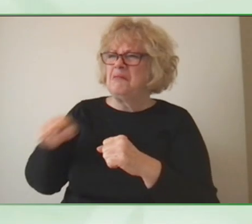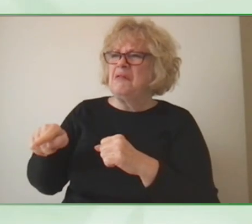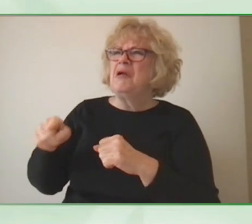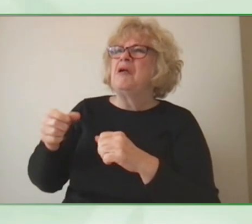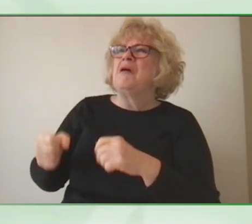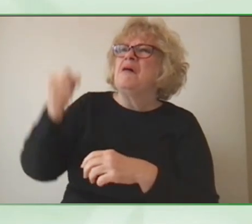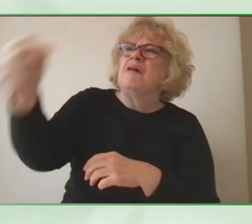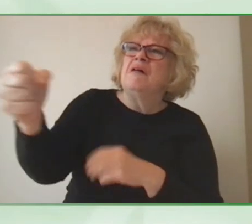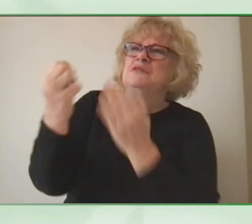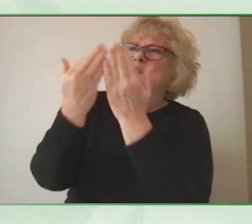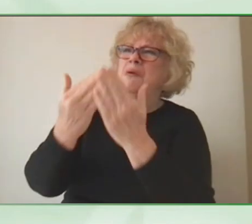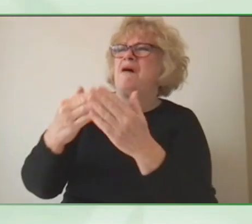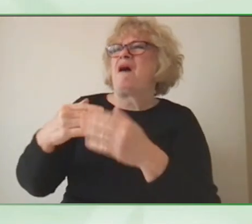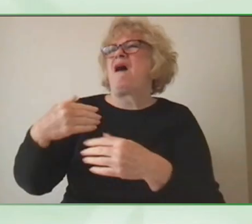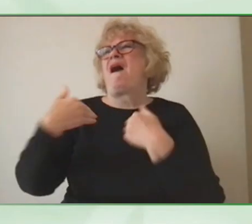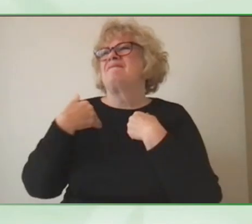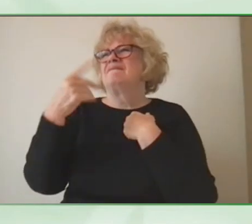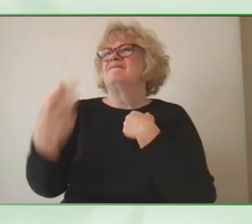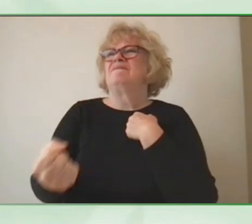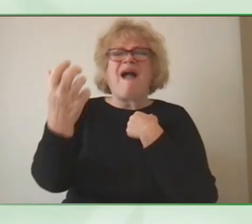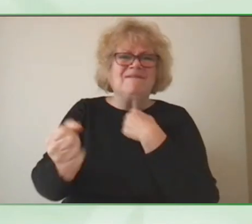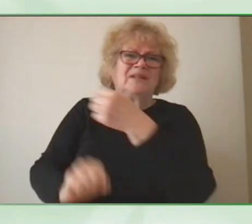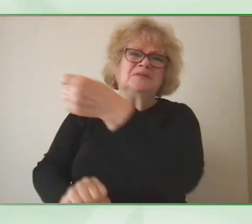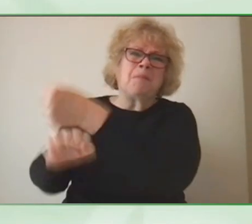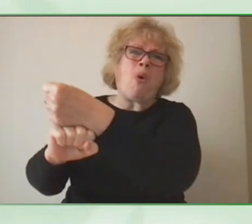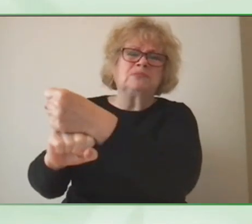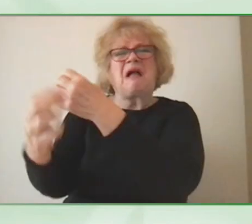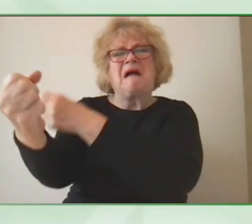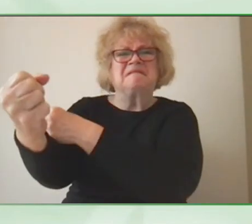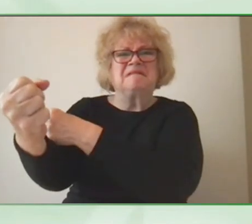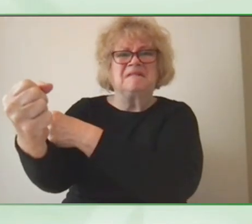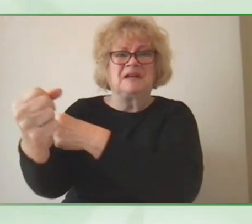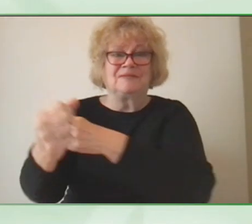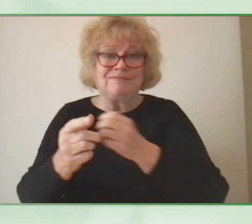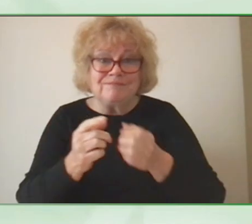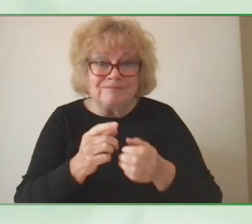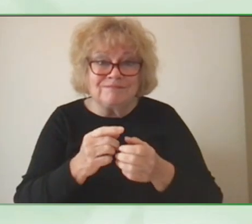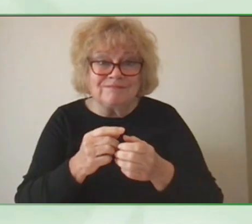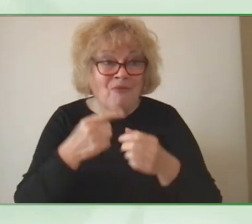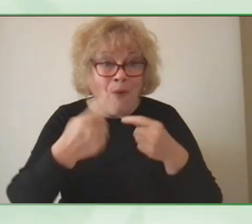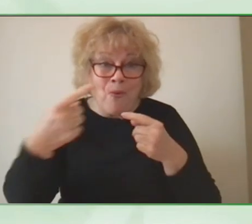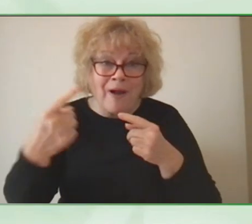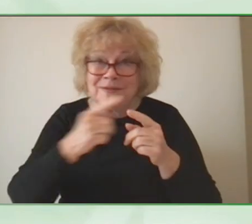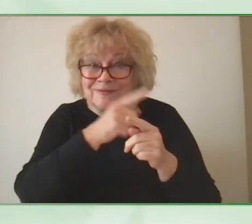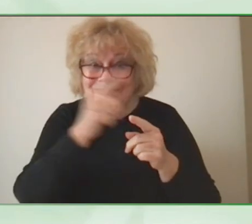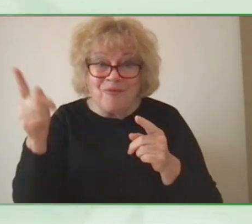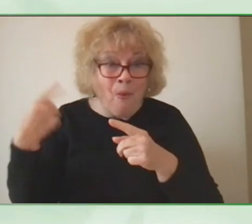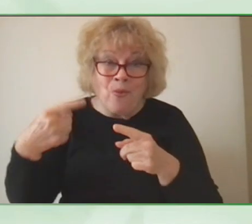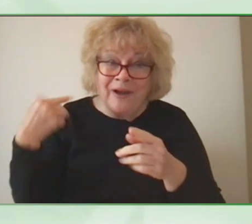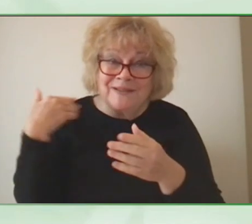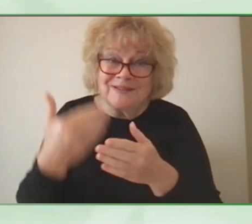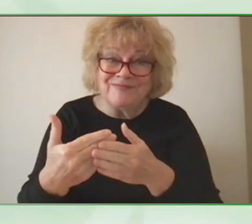And then there was COVID, and suddenly many people couldn't go to work, their children couldn't go to